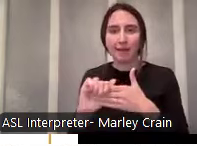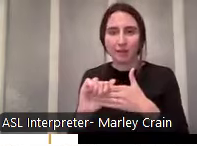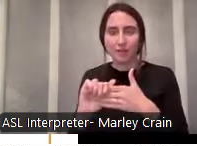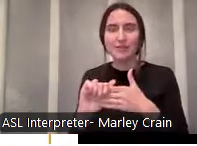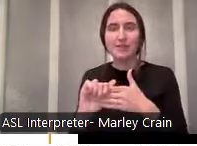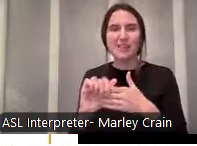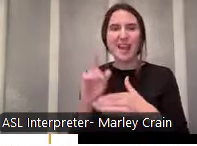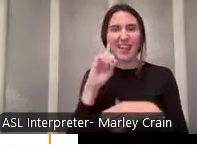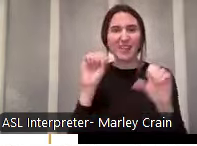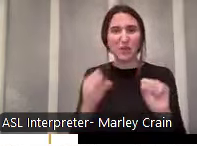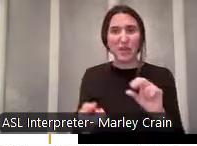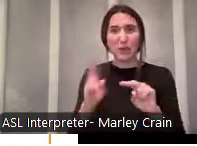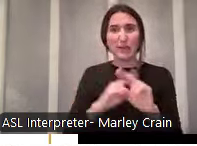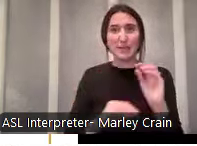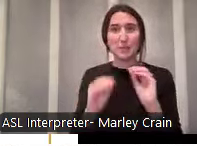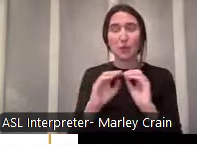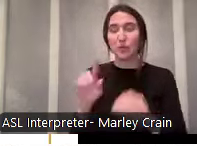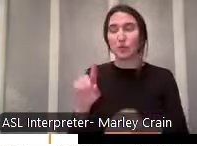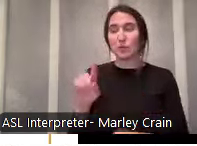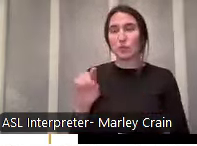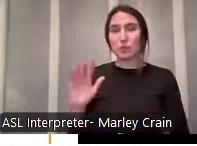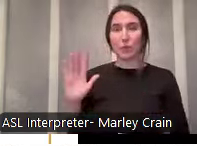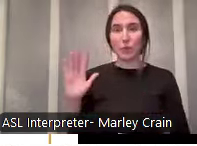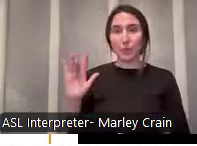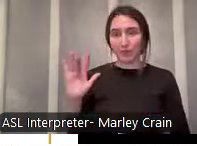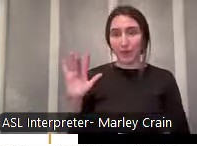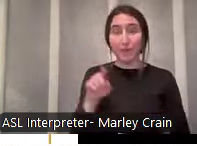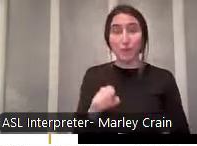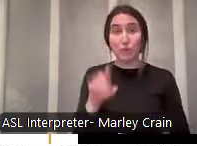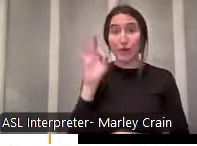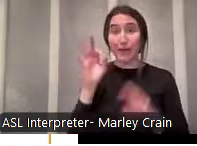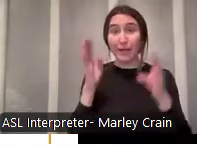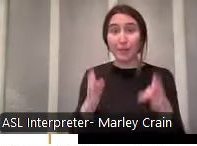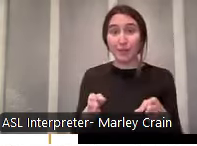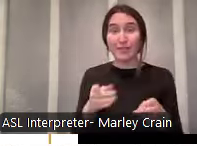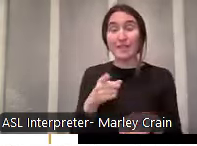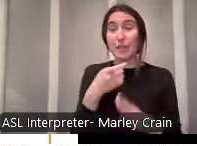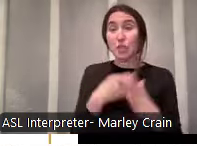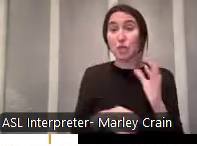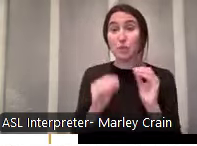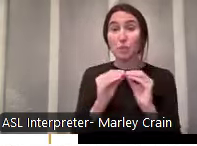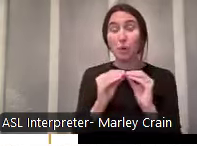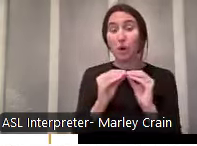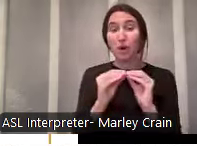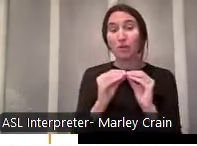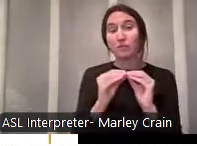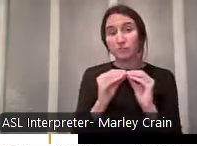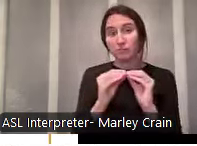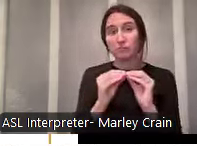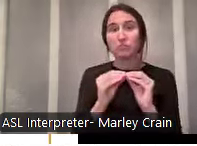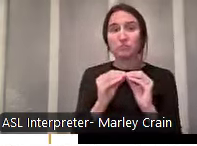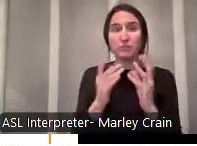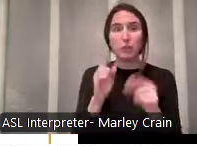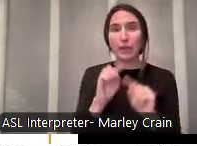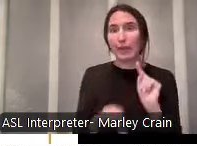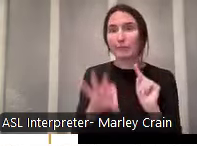to $125. And if you find somebody that charges more, and you can't find